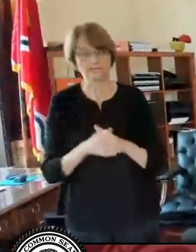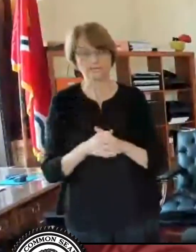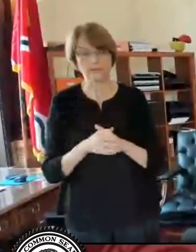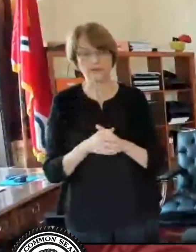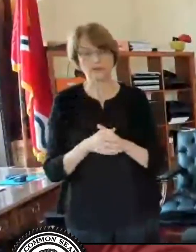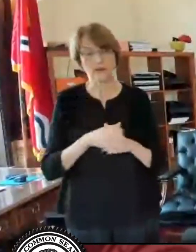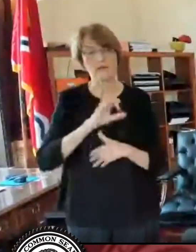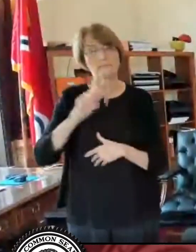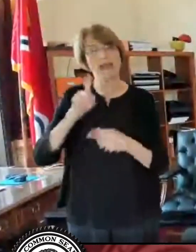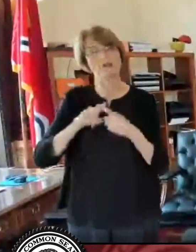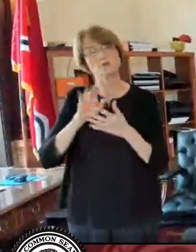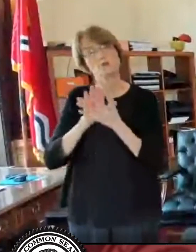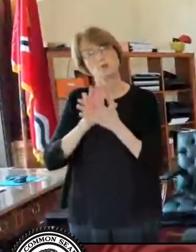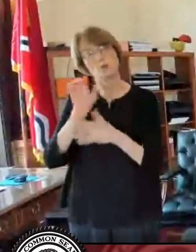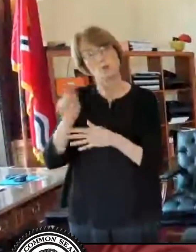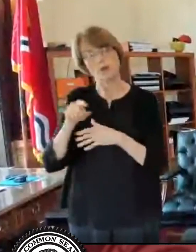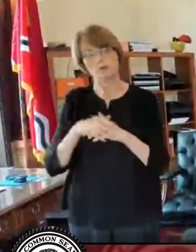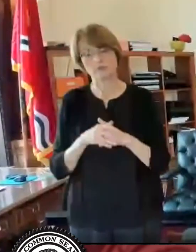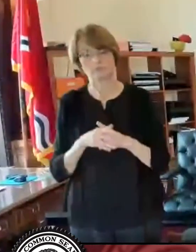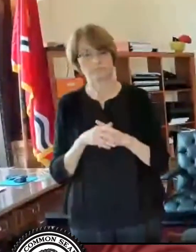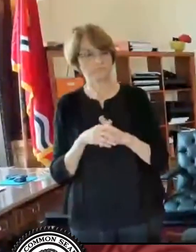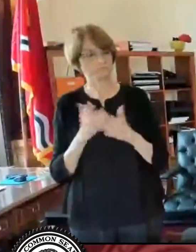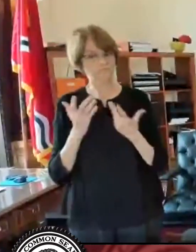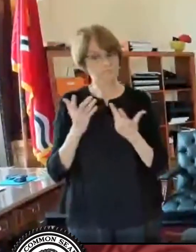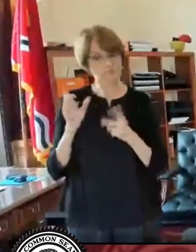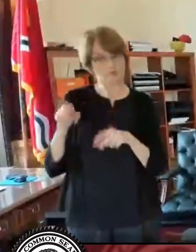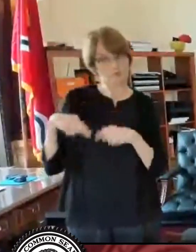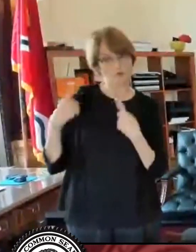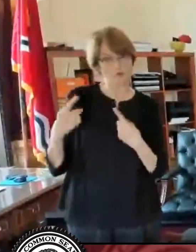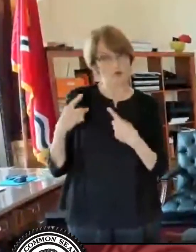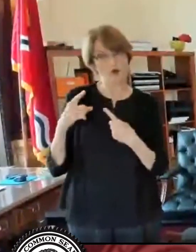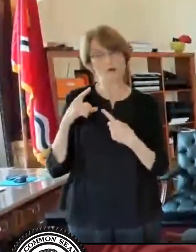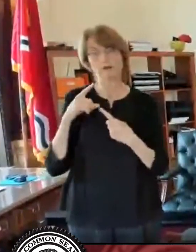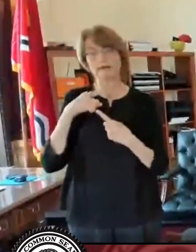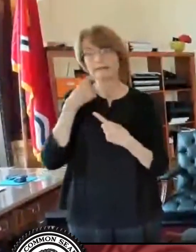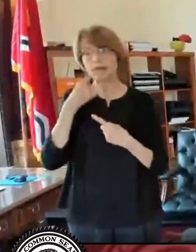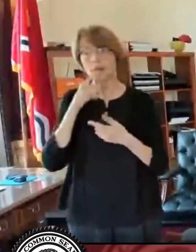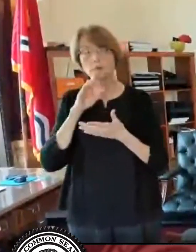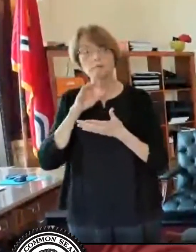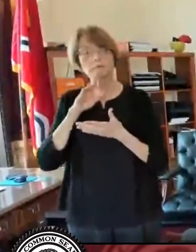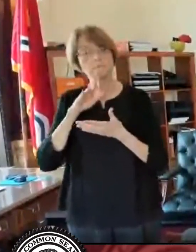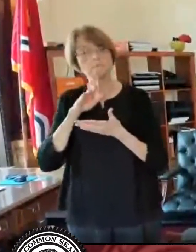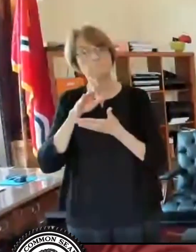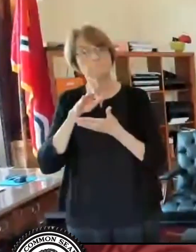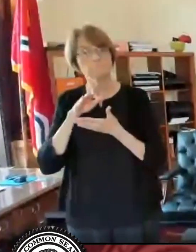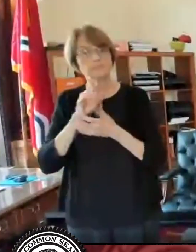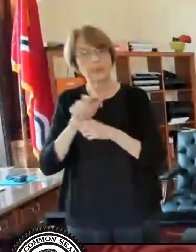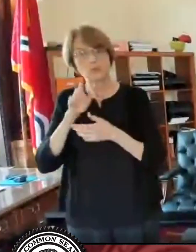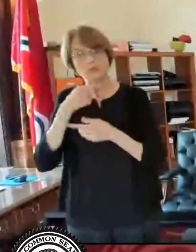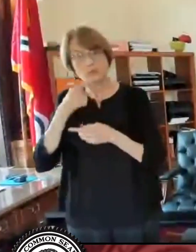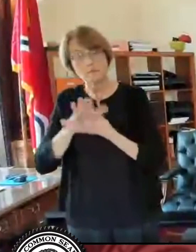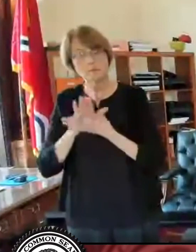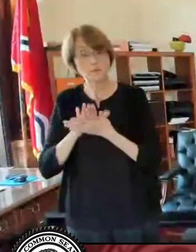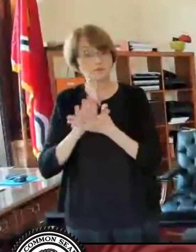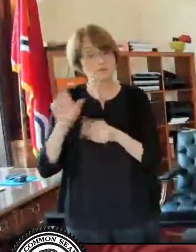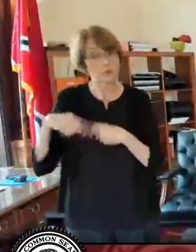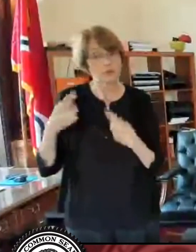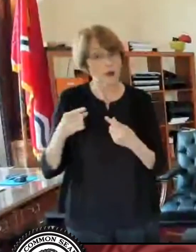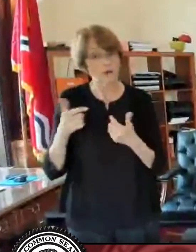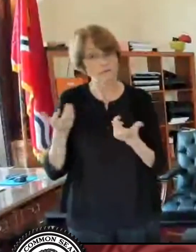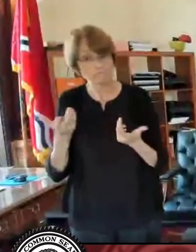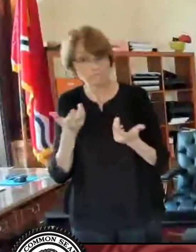folks asking, how is back to school going for SLPS students? You know, it's back to